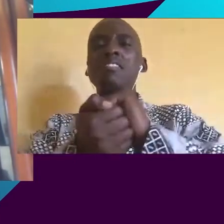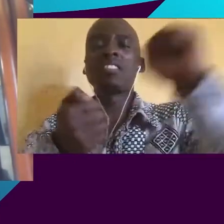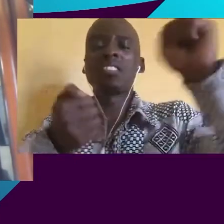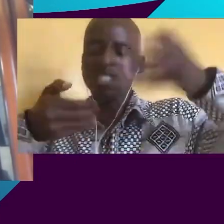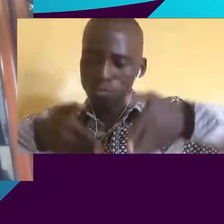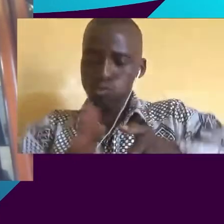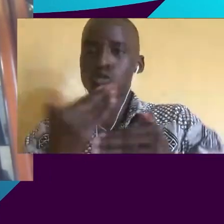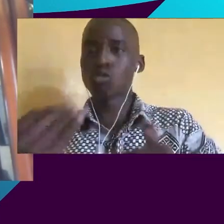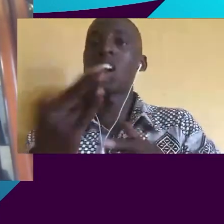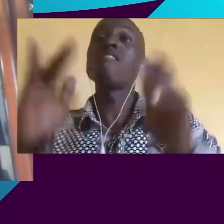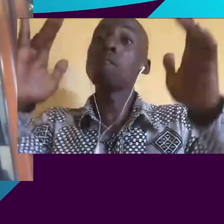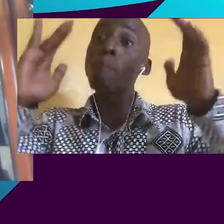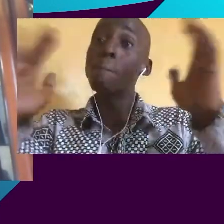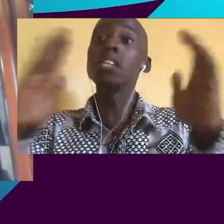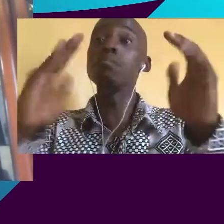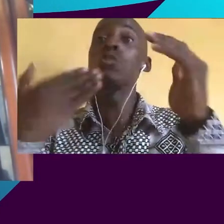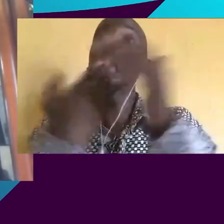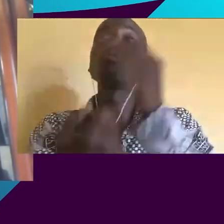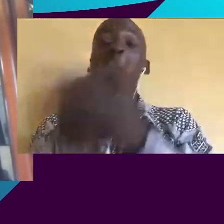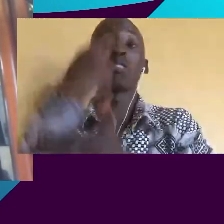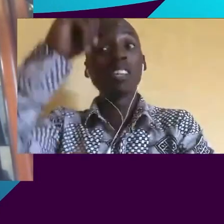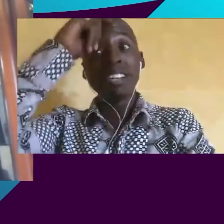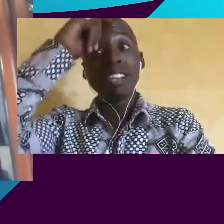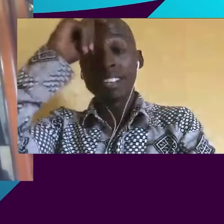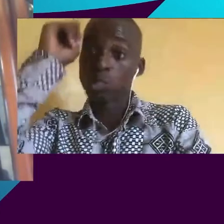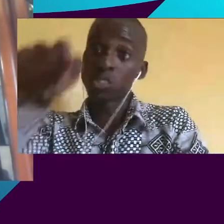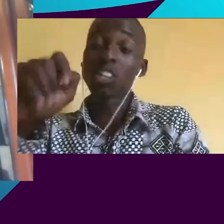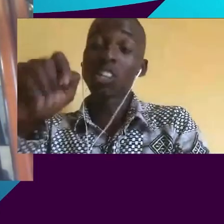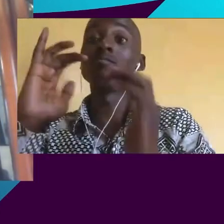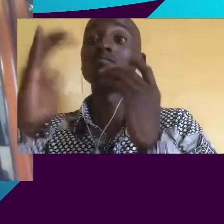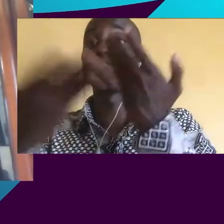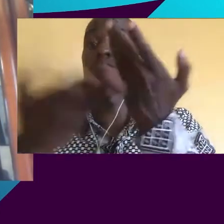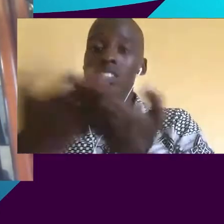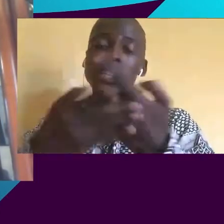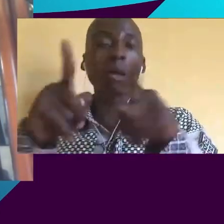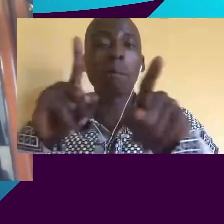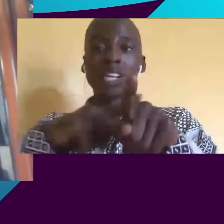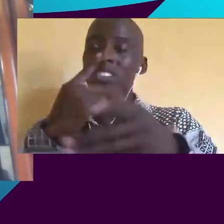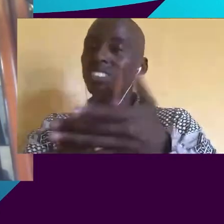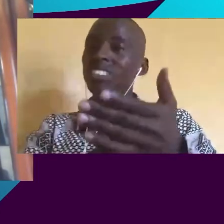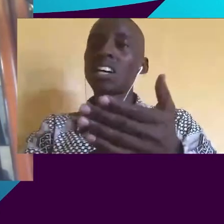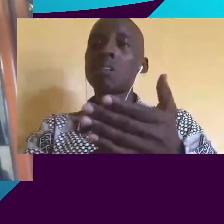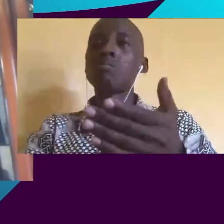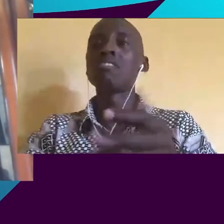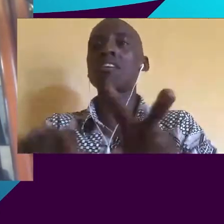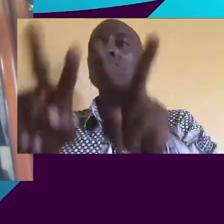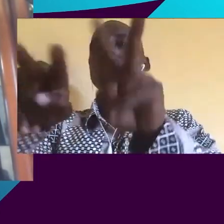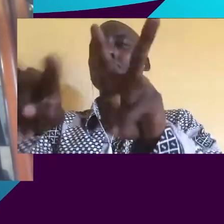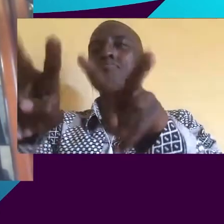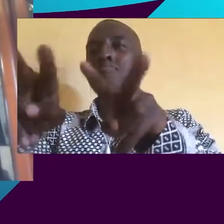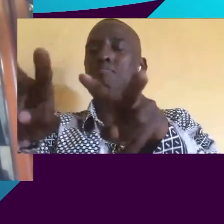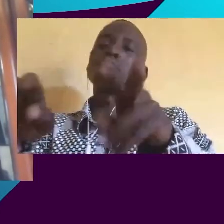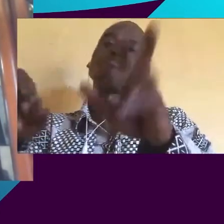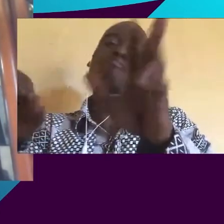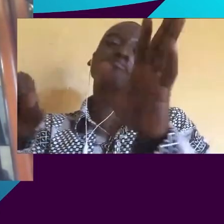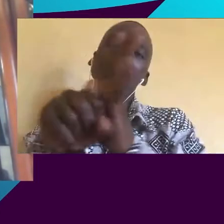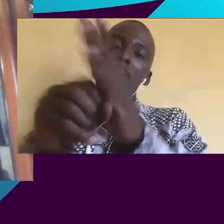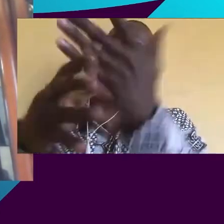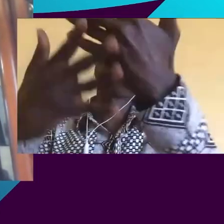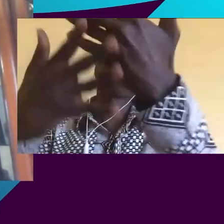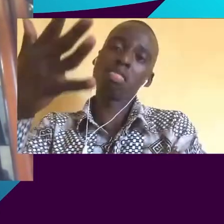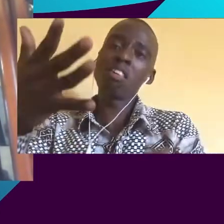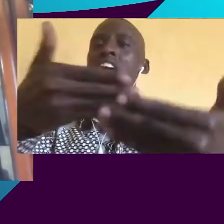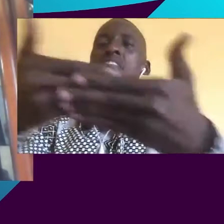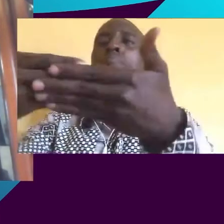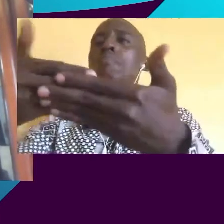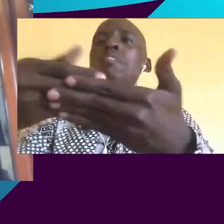talent, which anybody should be able to tap to. But what are some of the stereotypes? That one has a baby. You have a baby, so what?